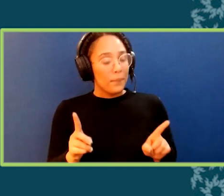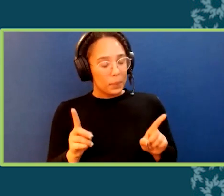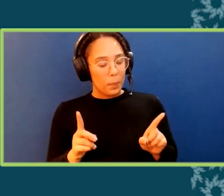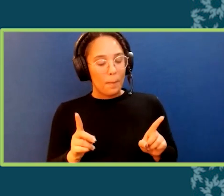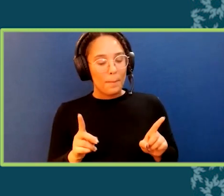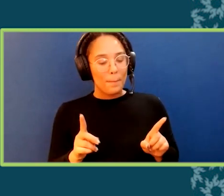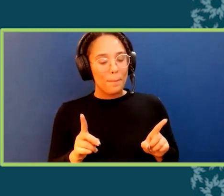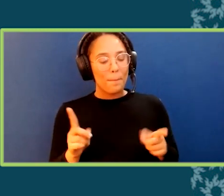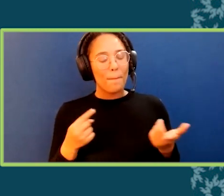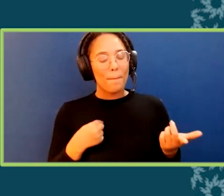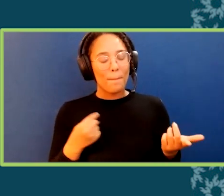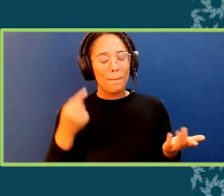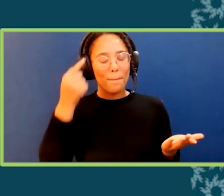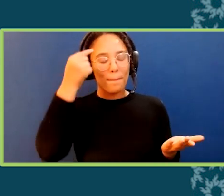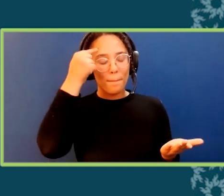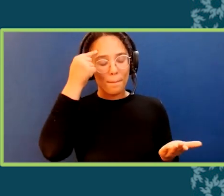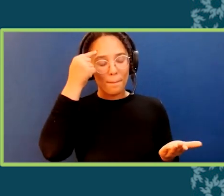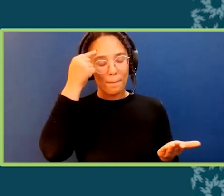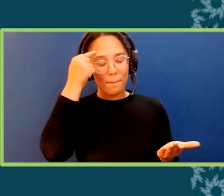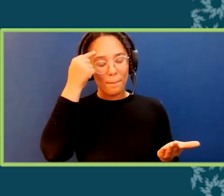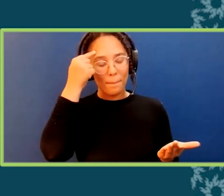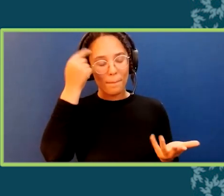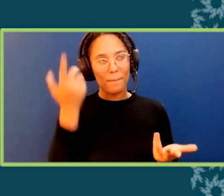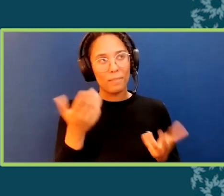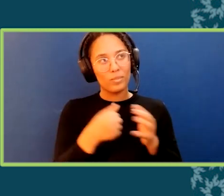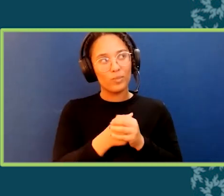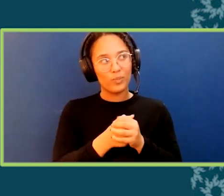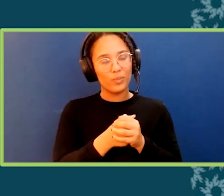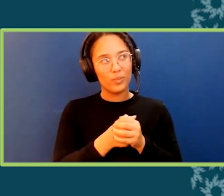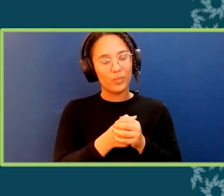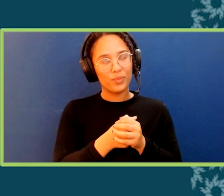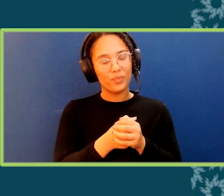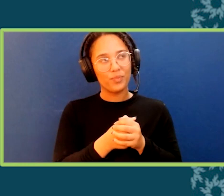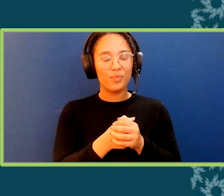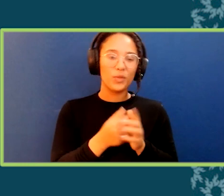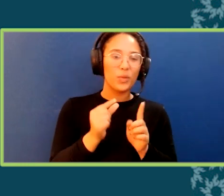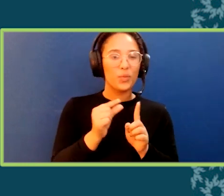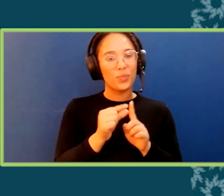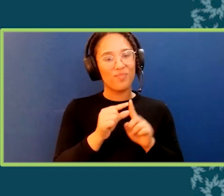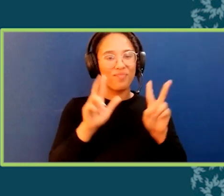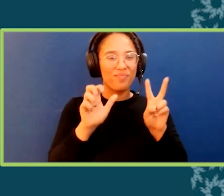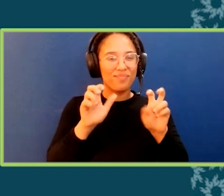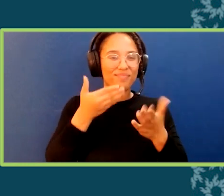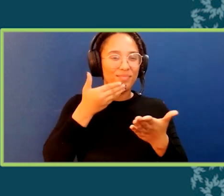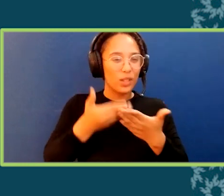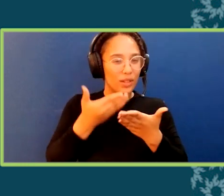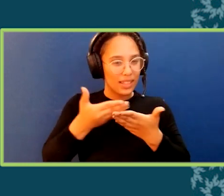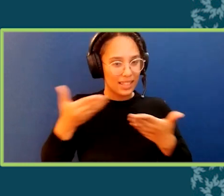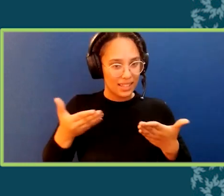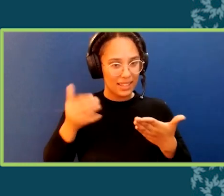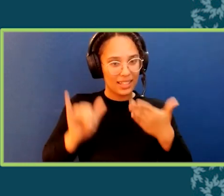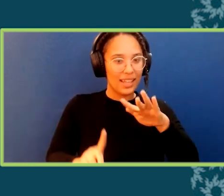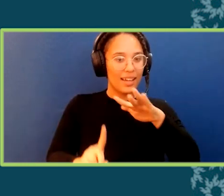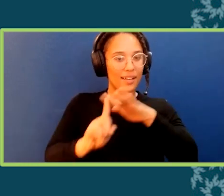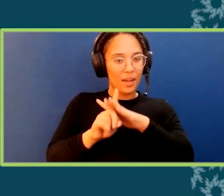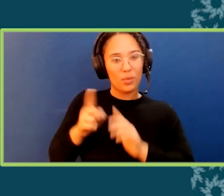the one, I shudder to use the word good thing that has come up in the last couple of years with